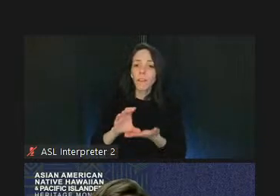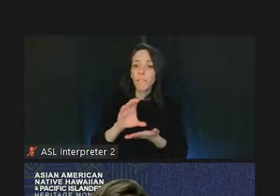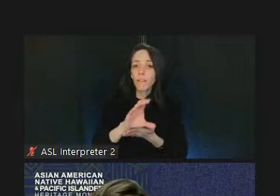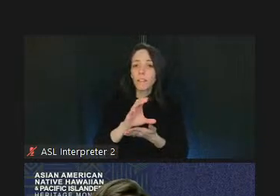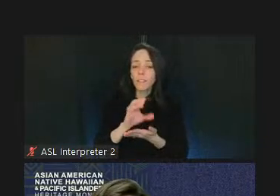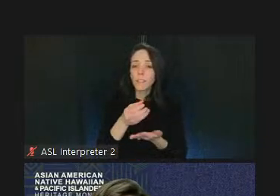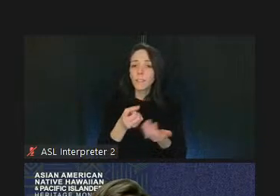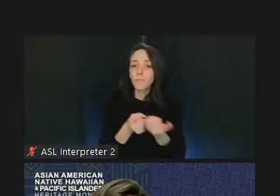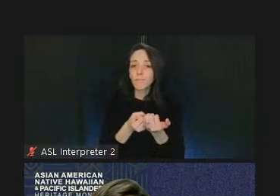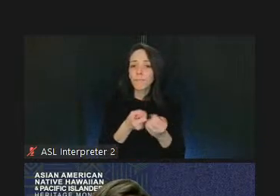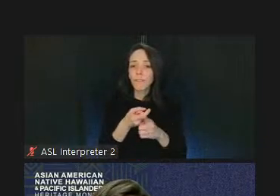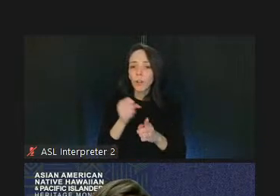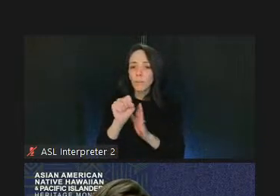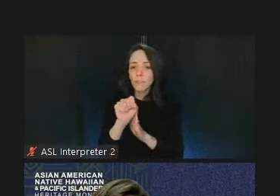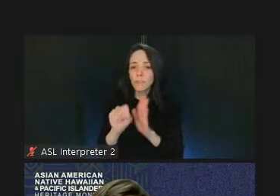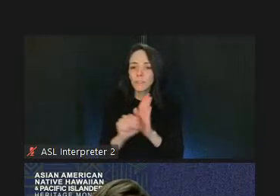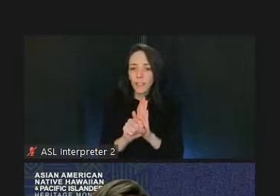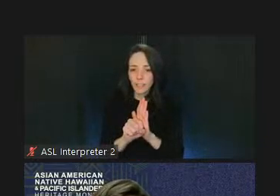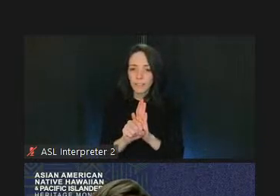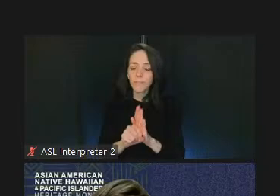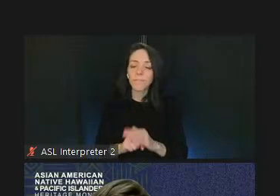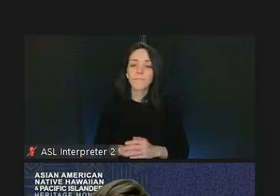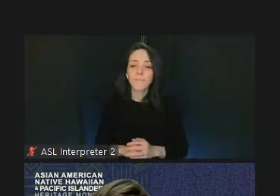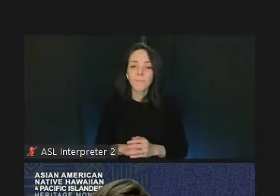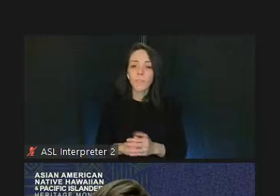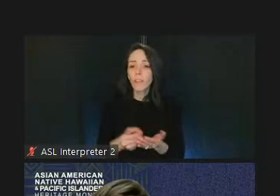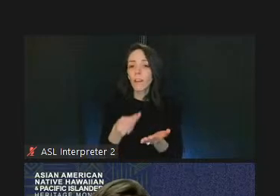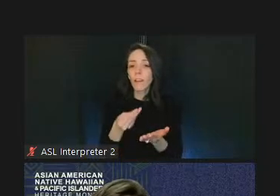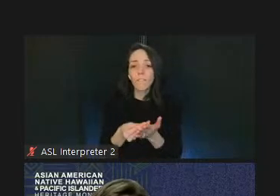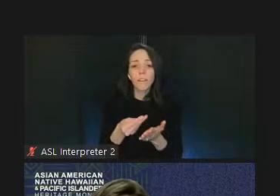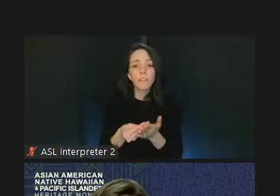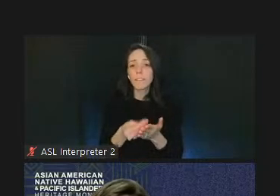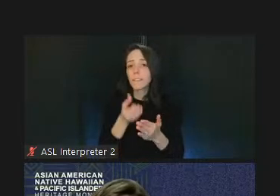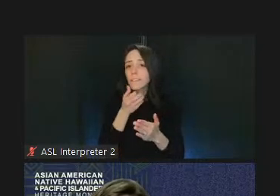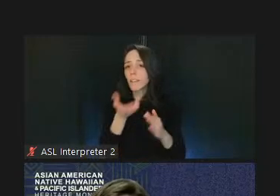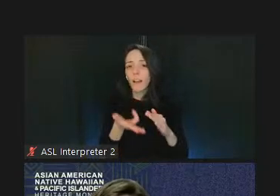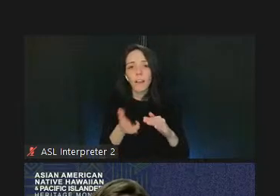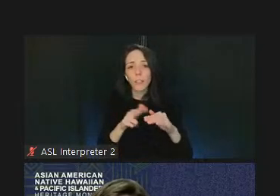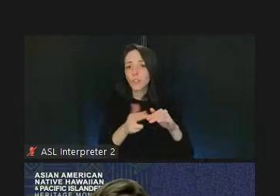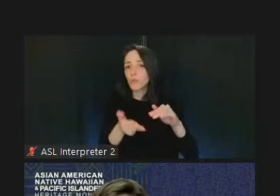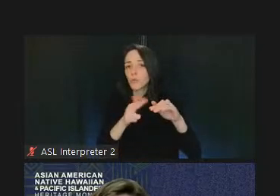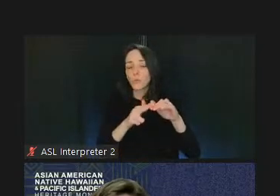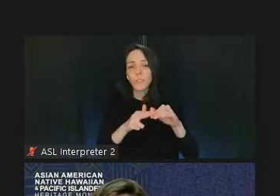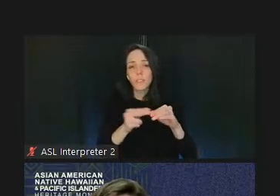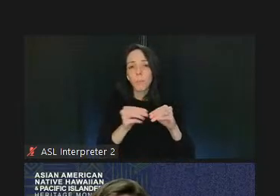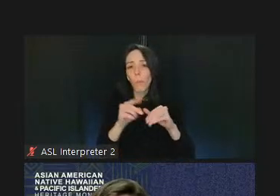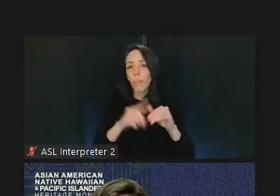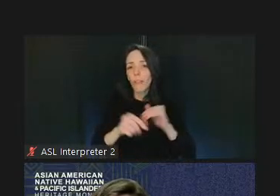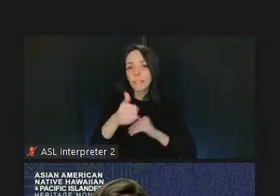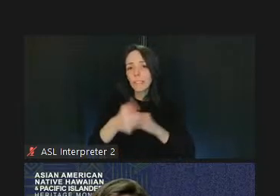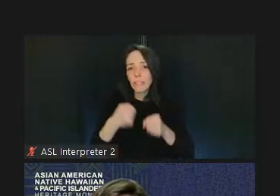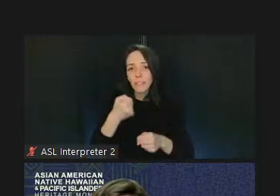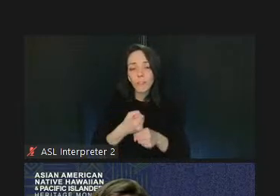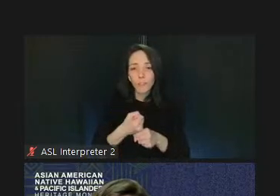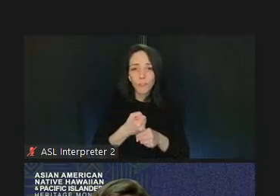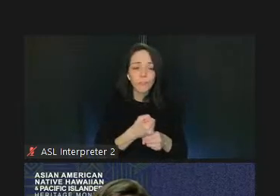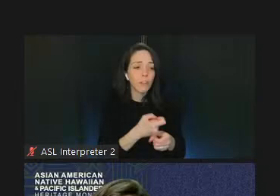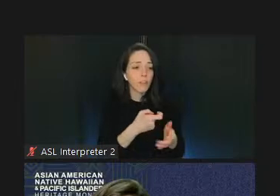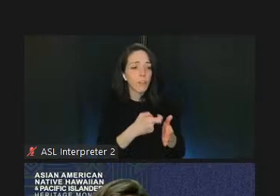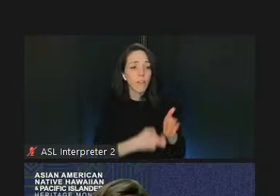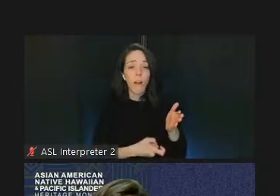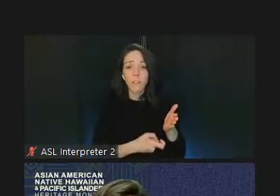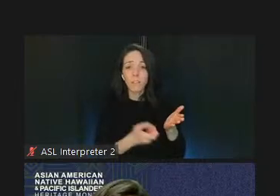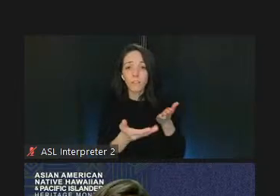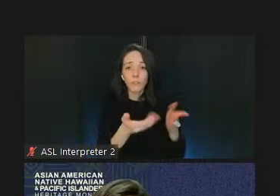Oregon Judicial Department, and the funding has not increased in more than a decade, despite the increase in the cost of providing